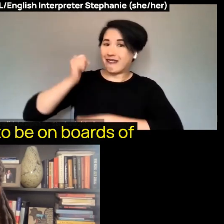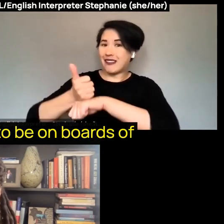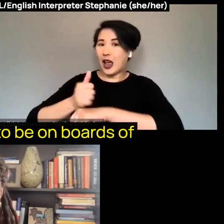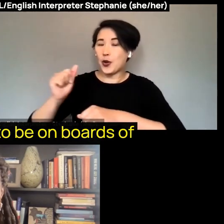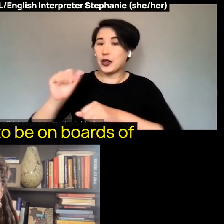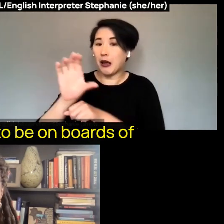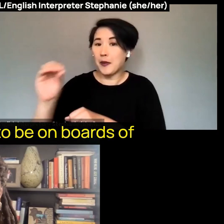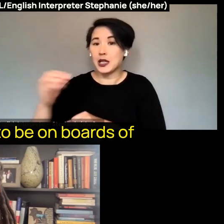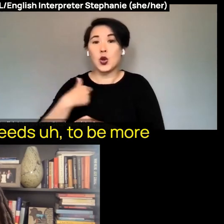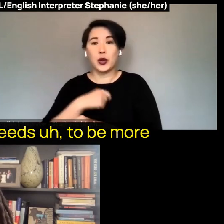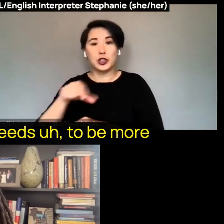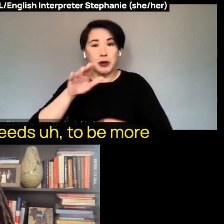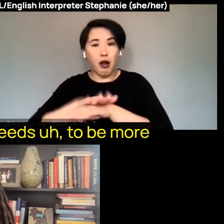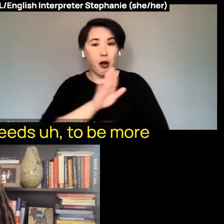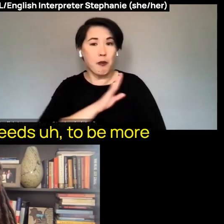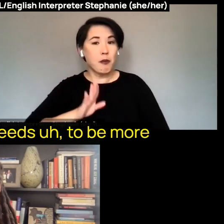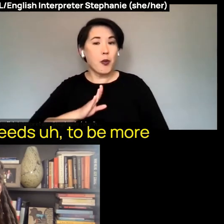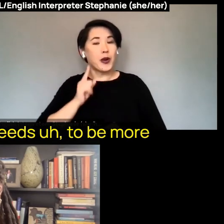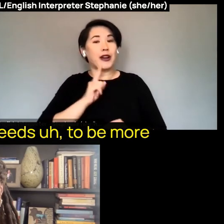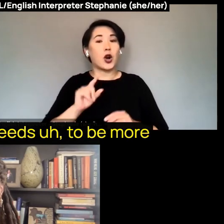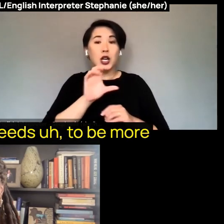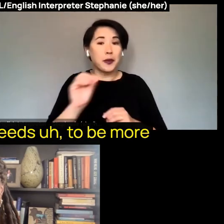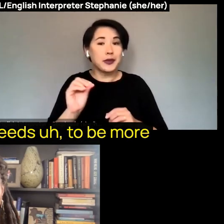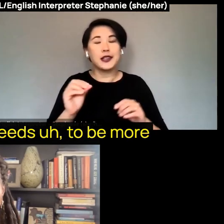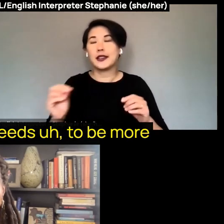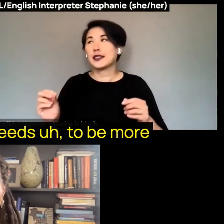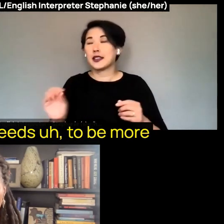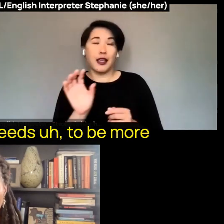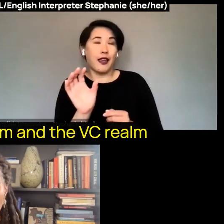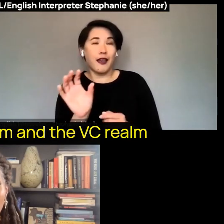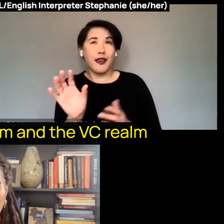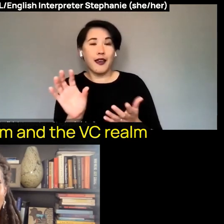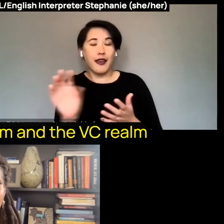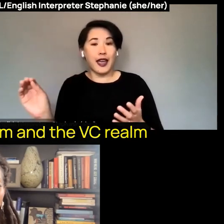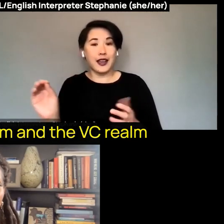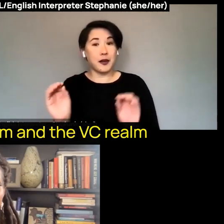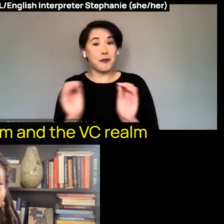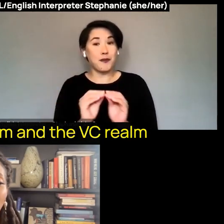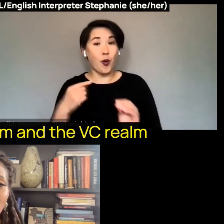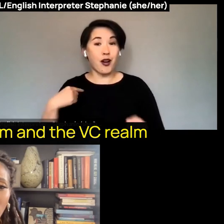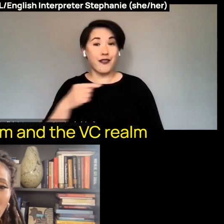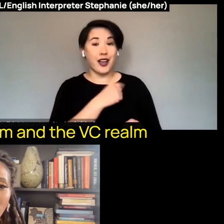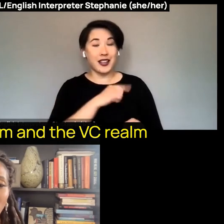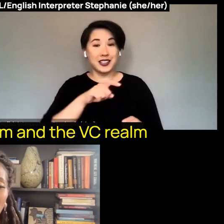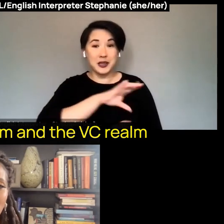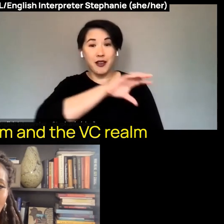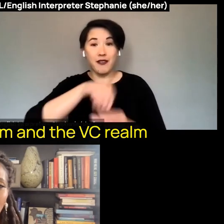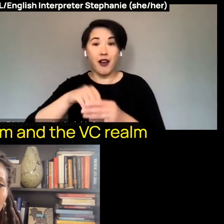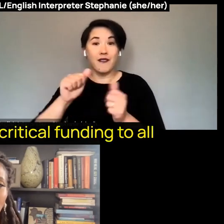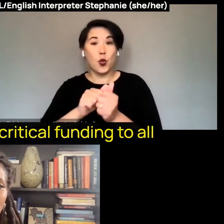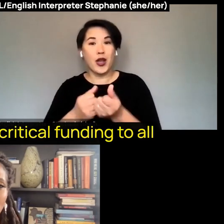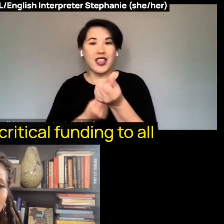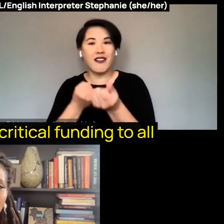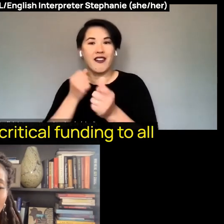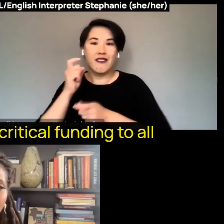There's a need for us to be on boards of companies. And there needs to be more of us in the funding realm, in the VC